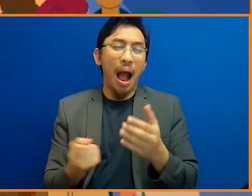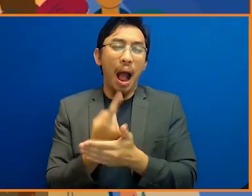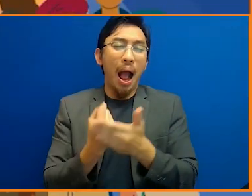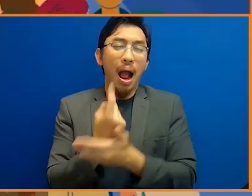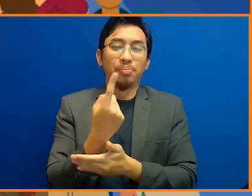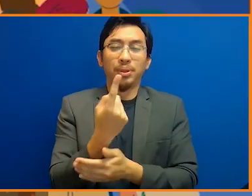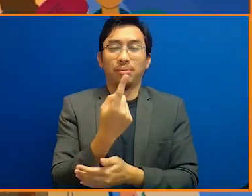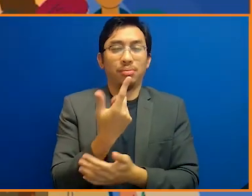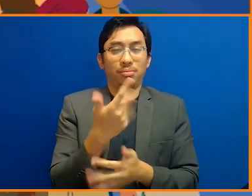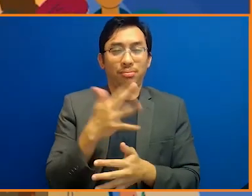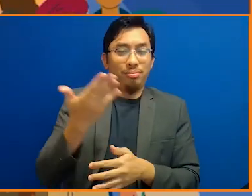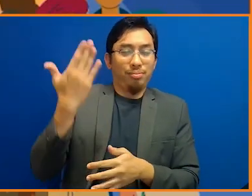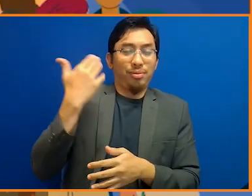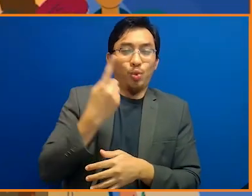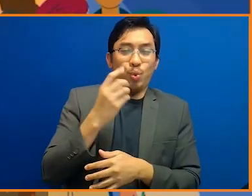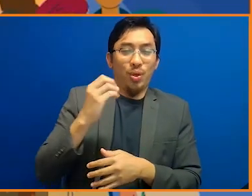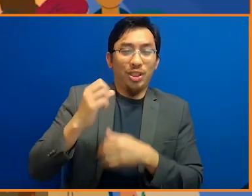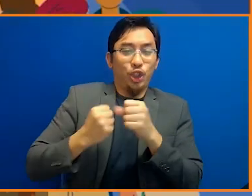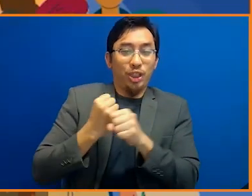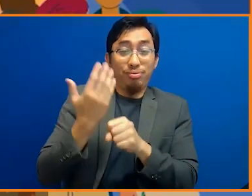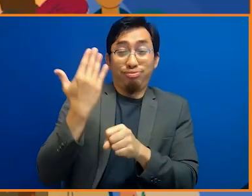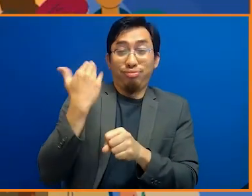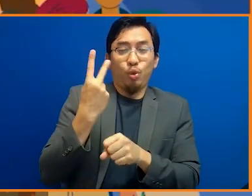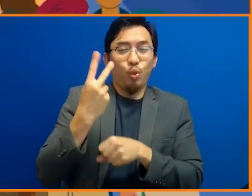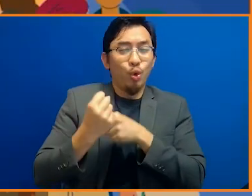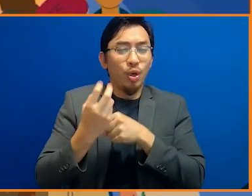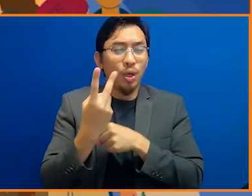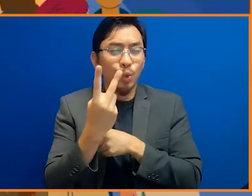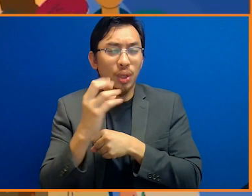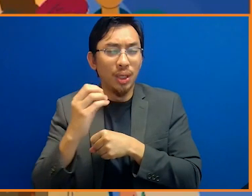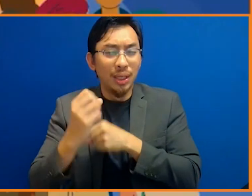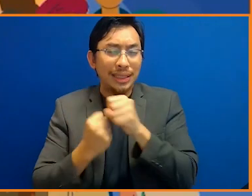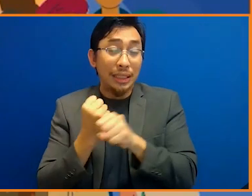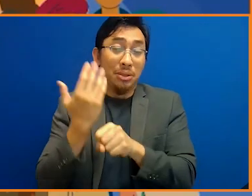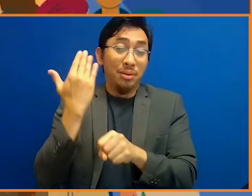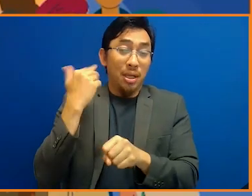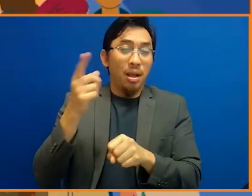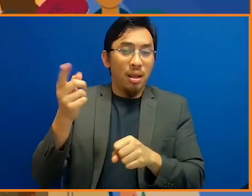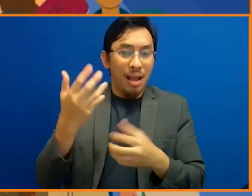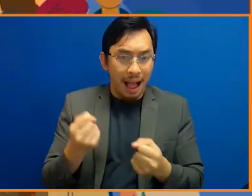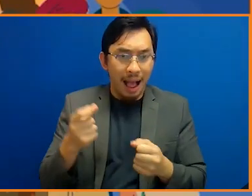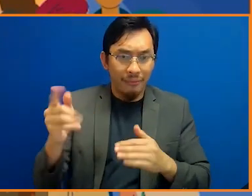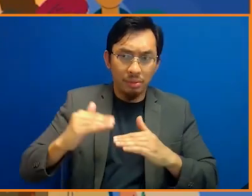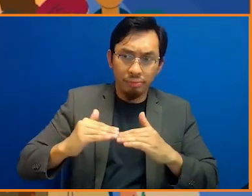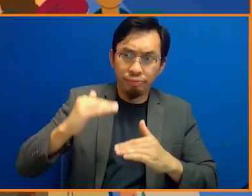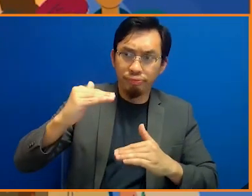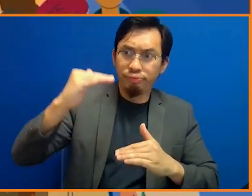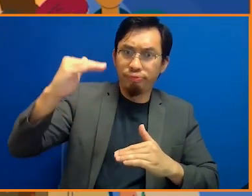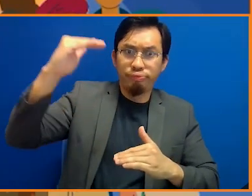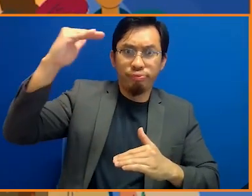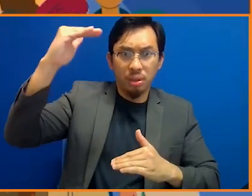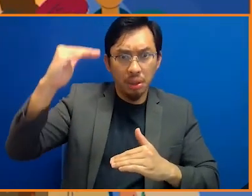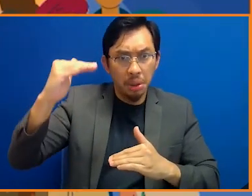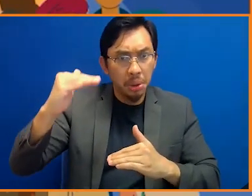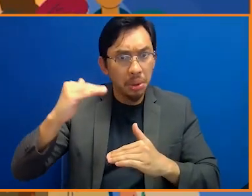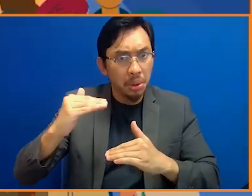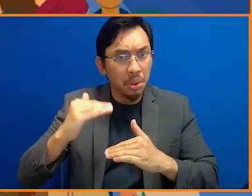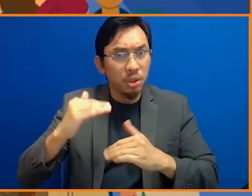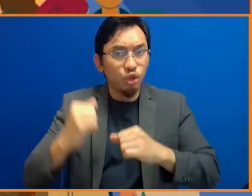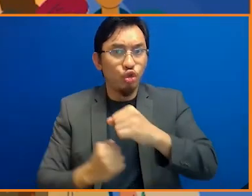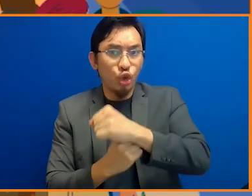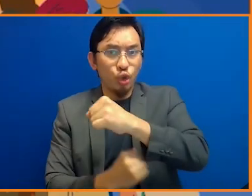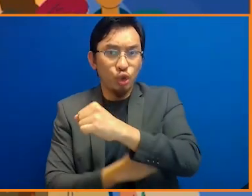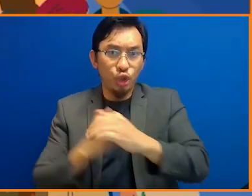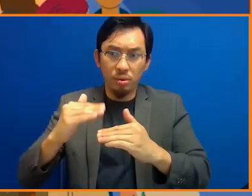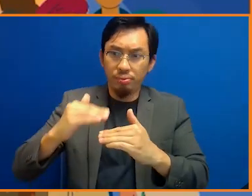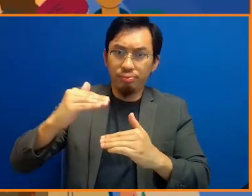could happen like 100 years or 200 years or more or less, frequent. So we need a certain height